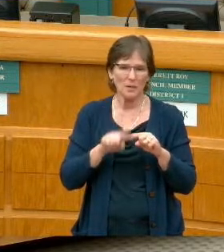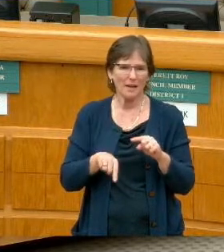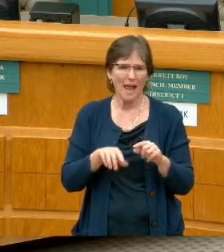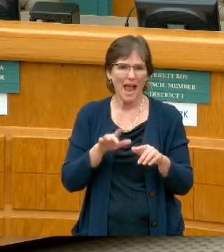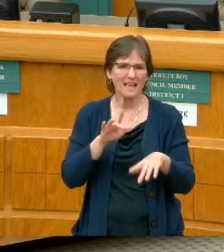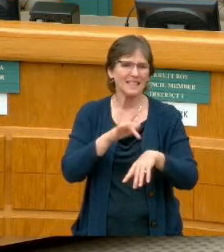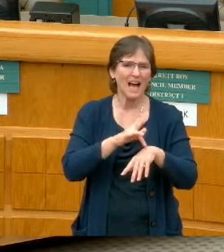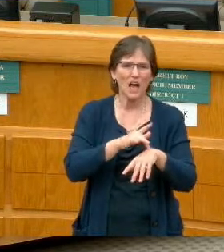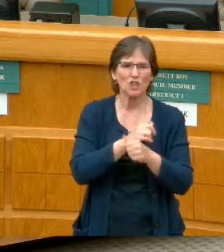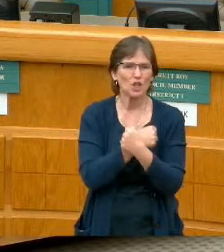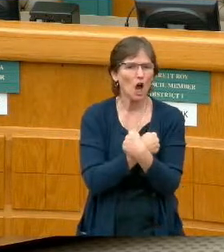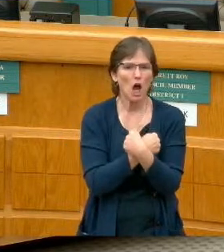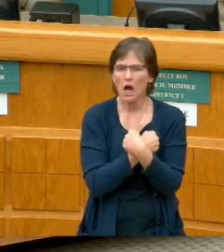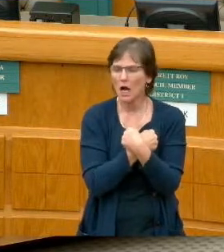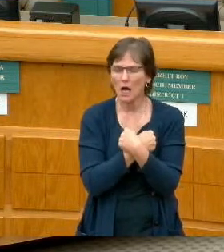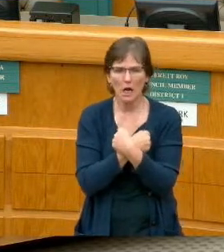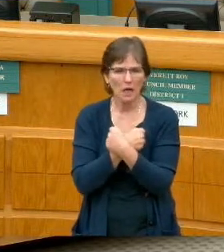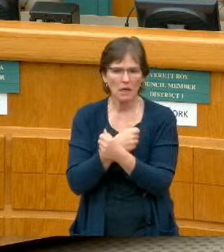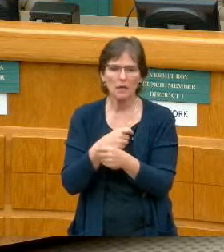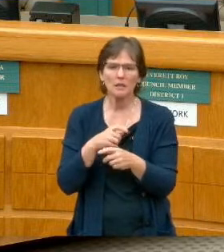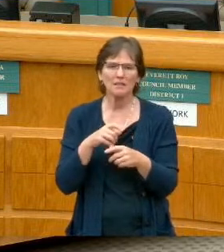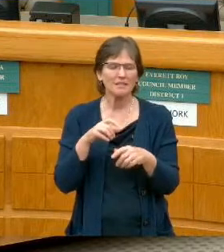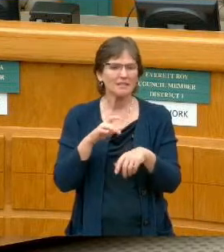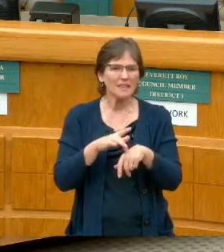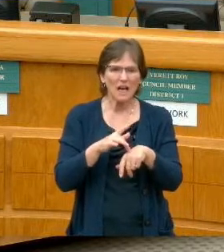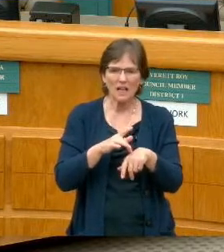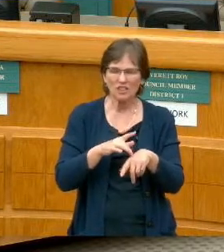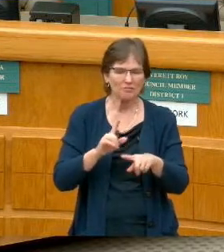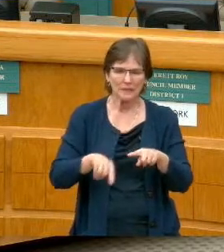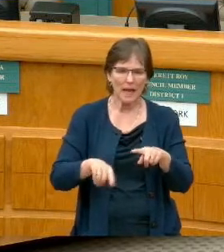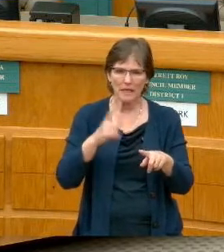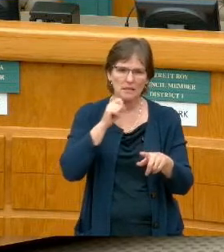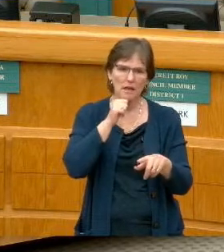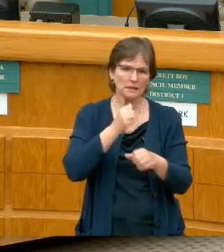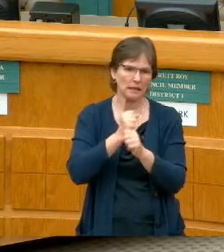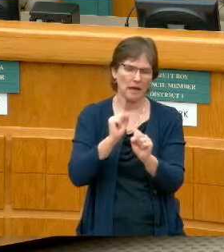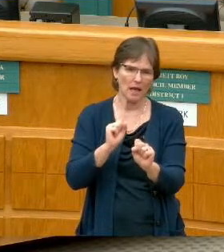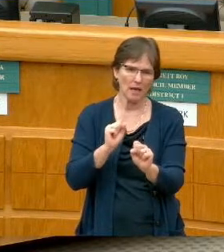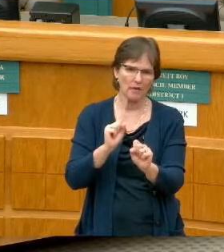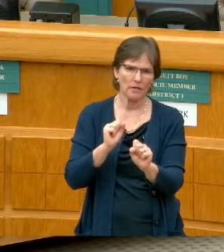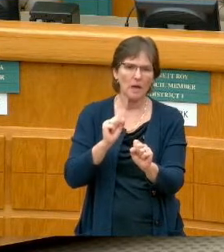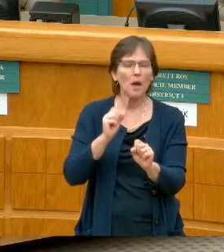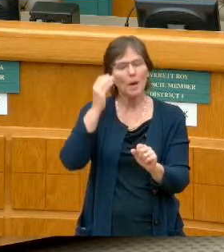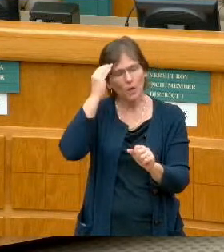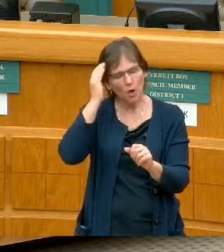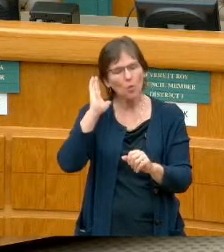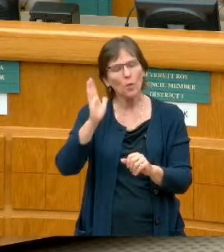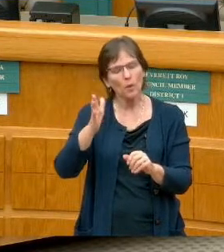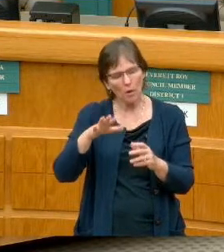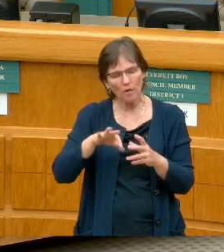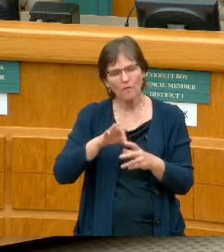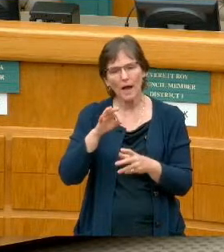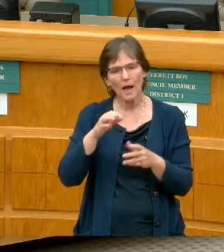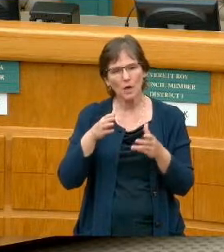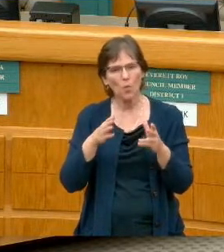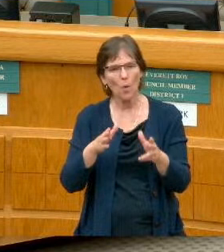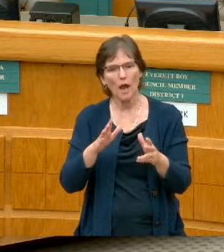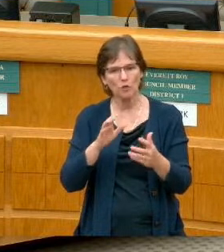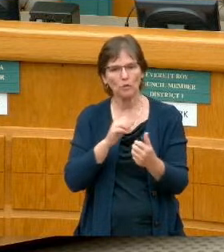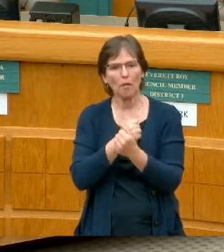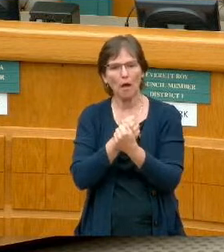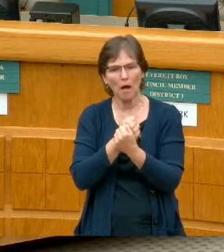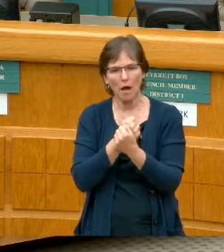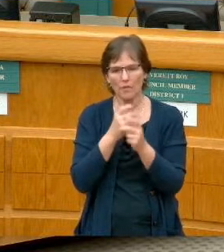ways to love one another despite some of these rules. And within time, I hope to be at this